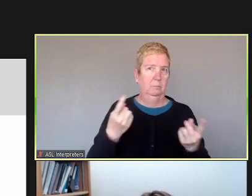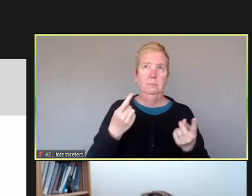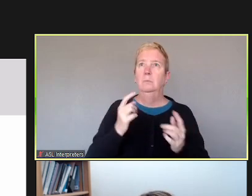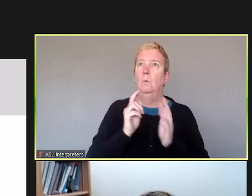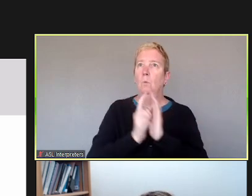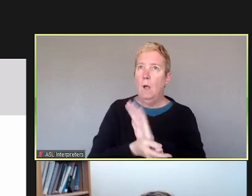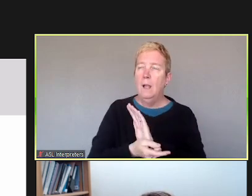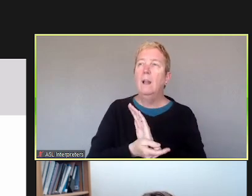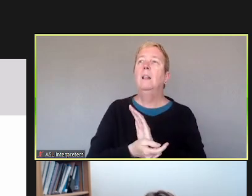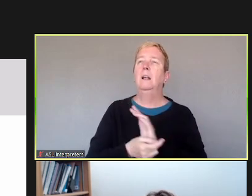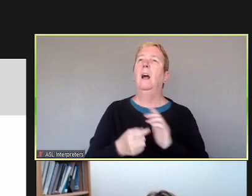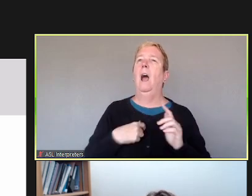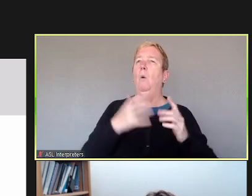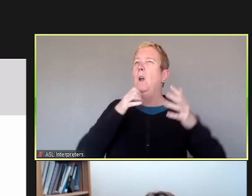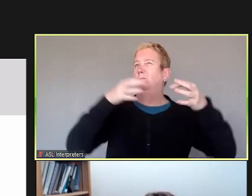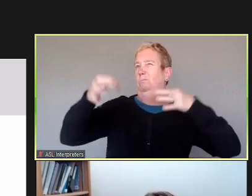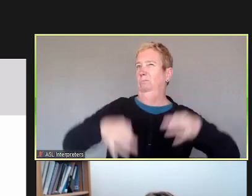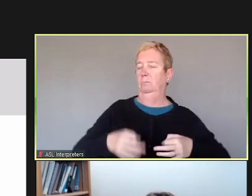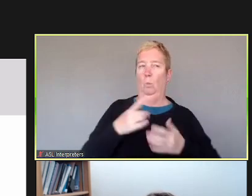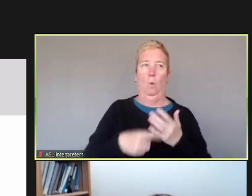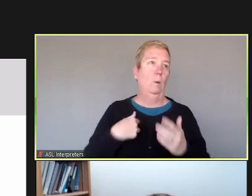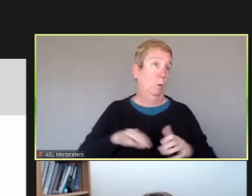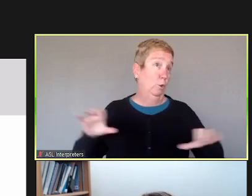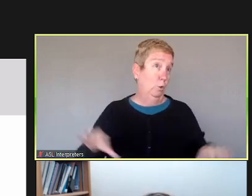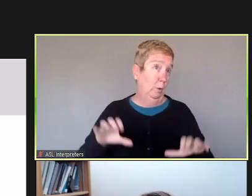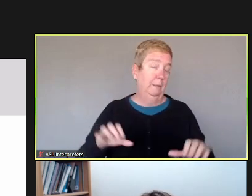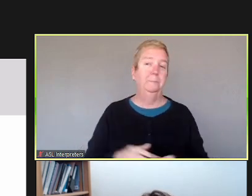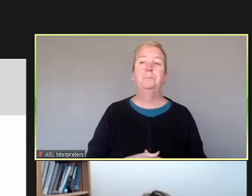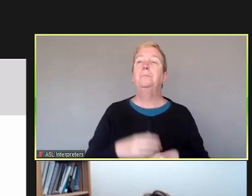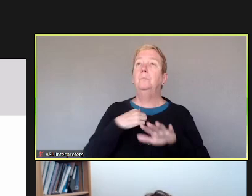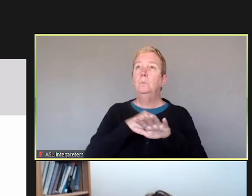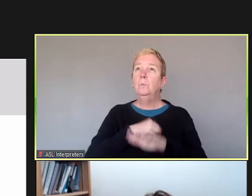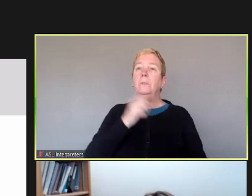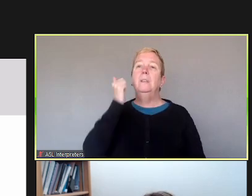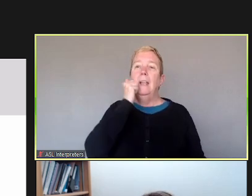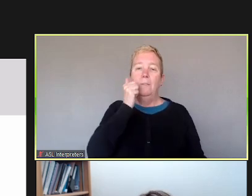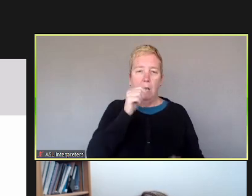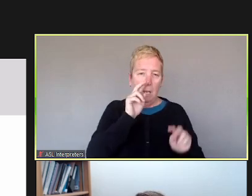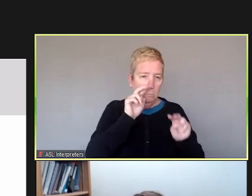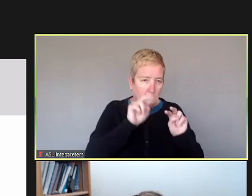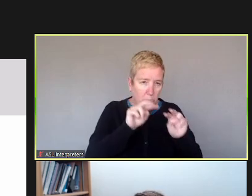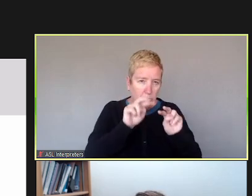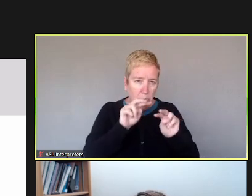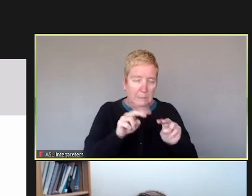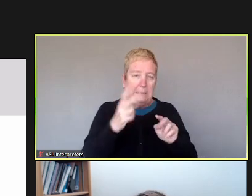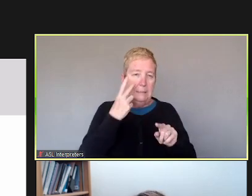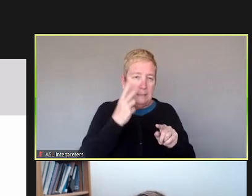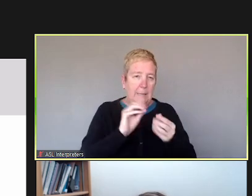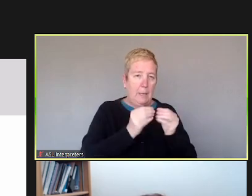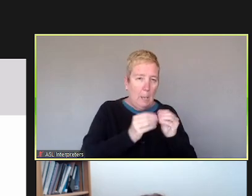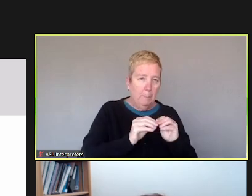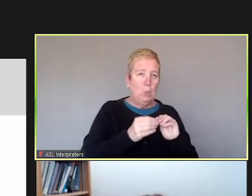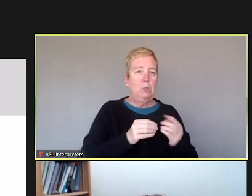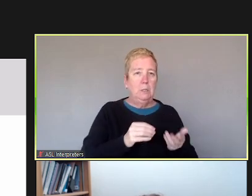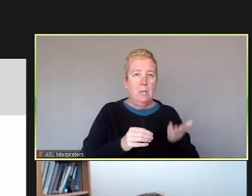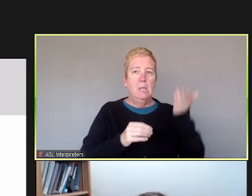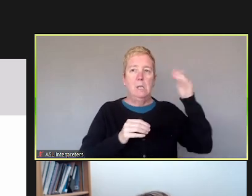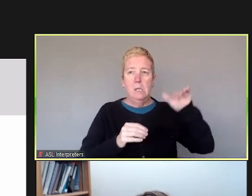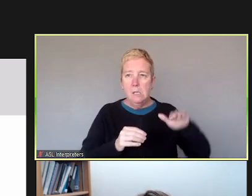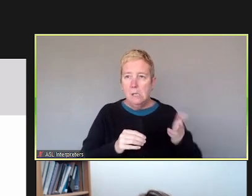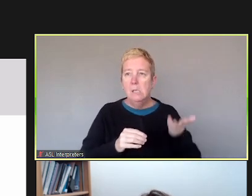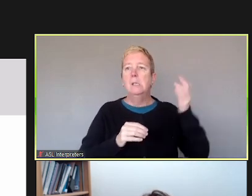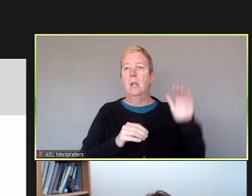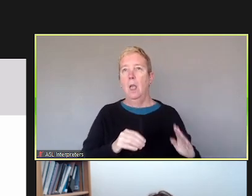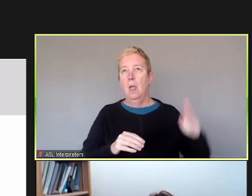what we are doing. So we continue to closely monitor the trends in cases, hospitalizations,